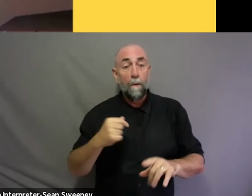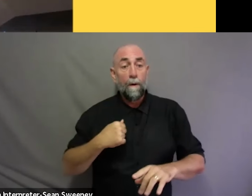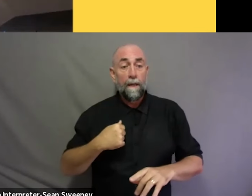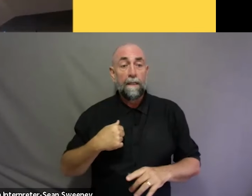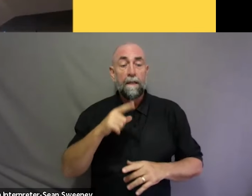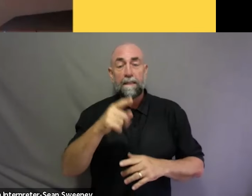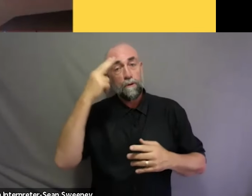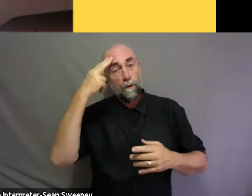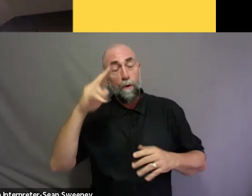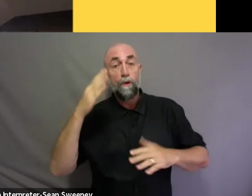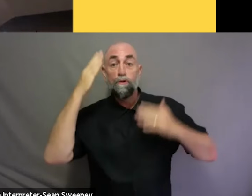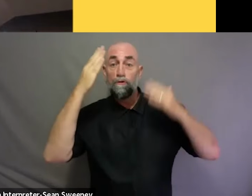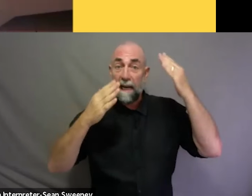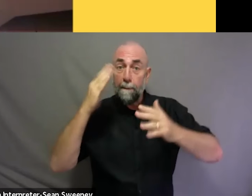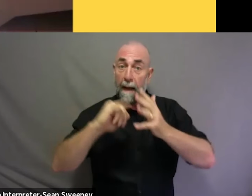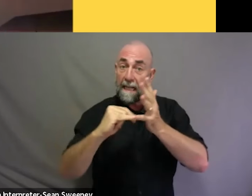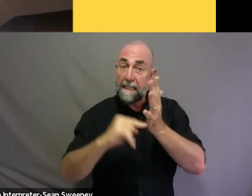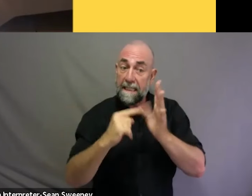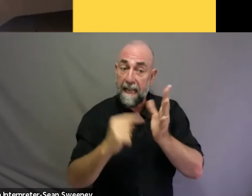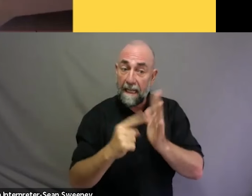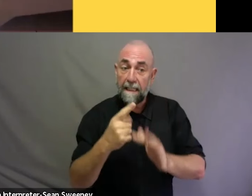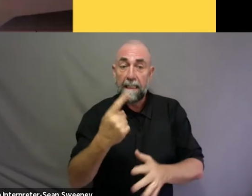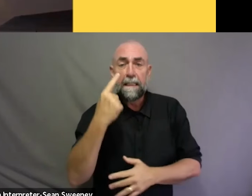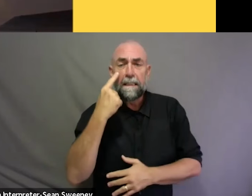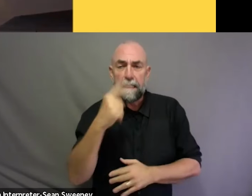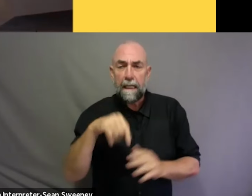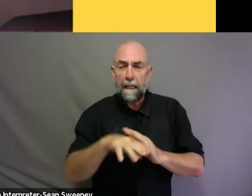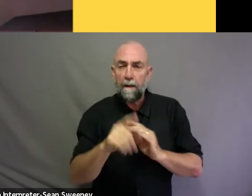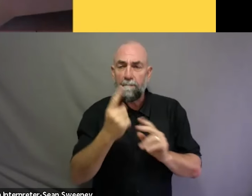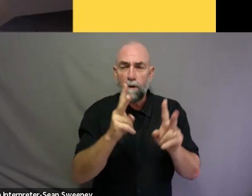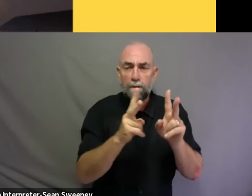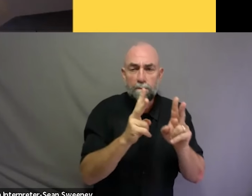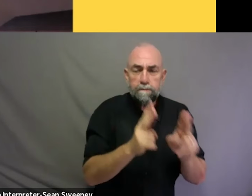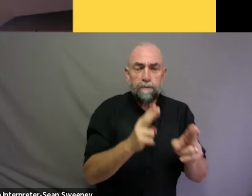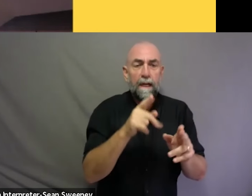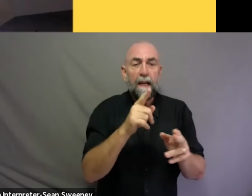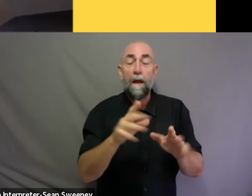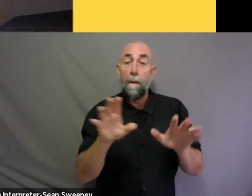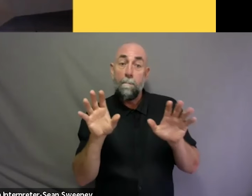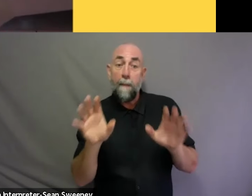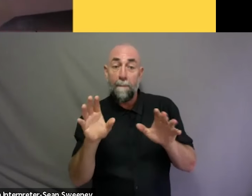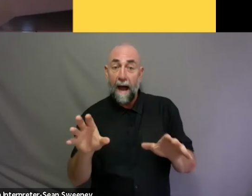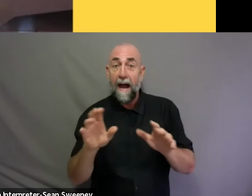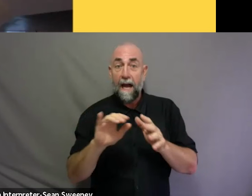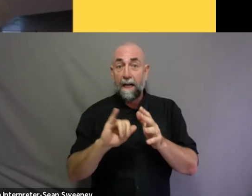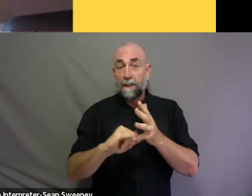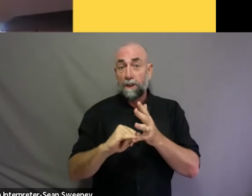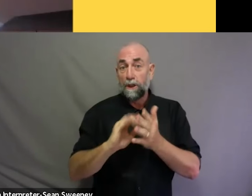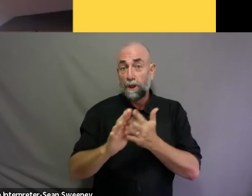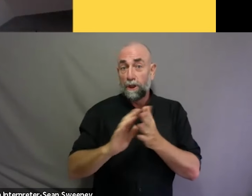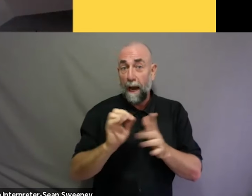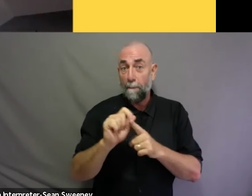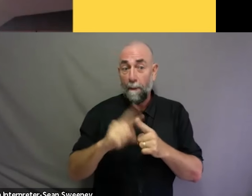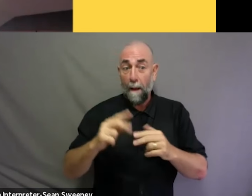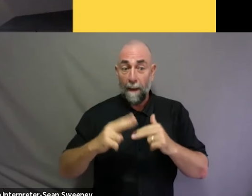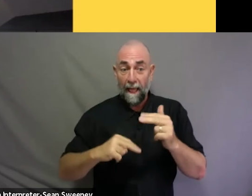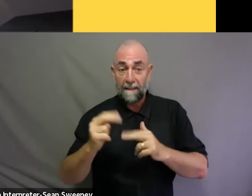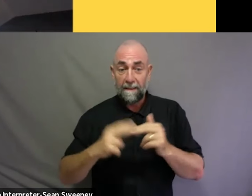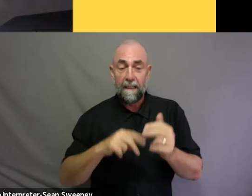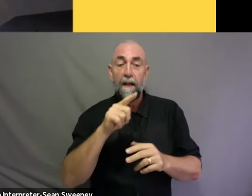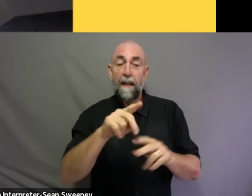Dream States. You could see in that first piece, it was like an unusual shaped building that's called the Bird's Mouth, and that's on the side of